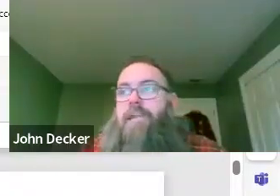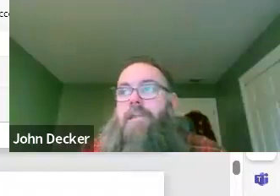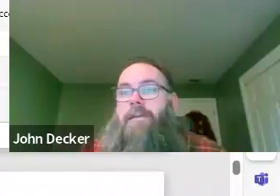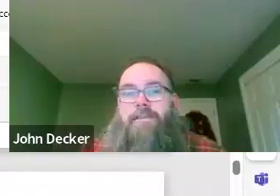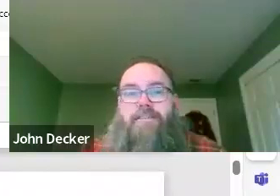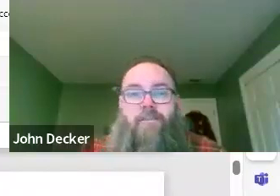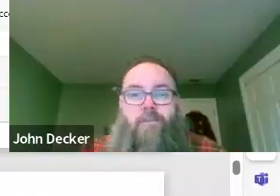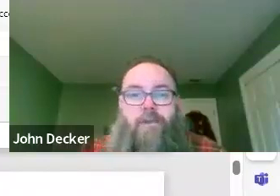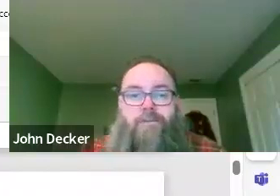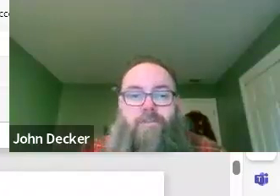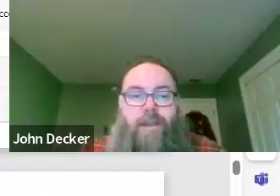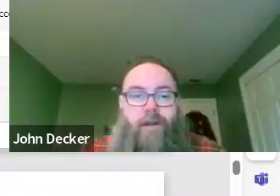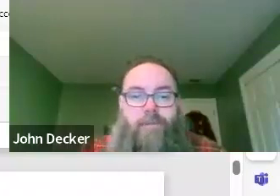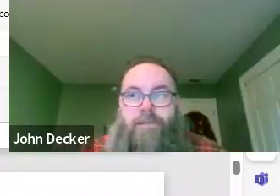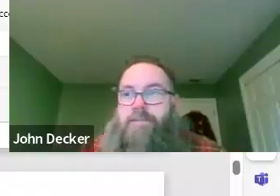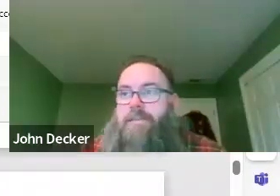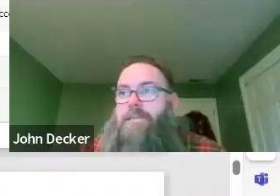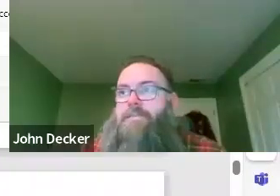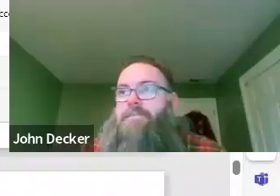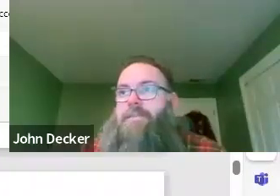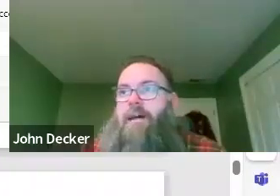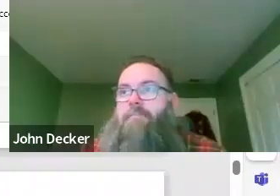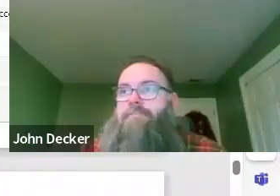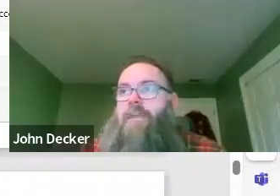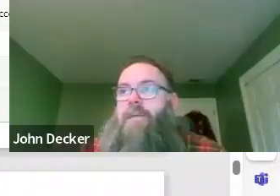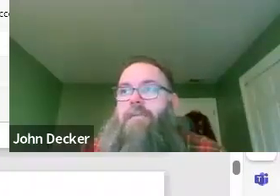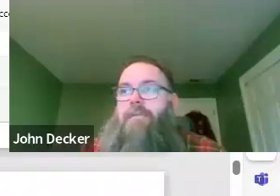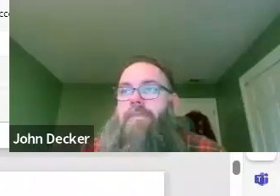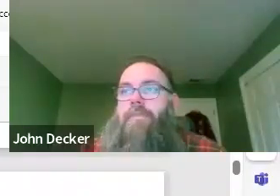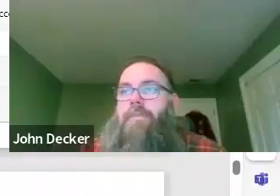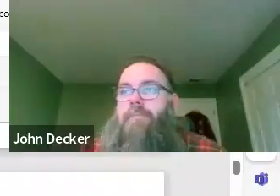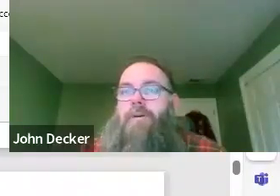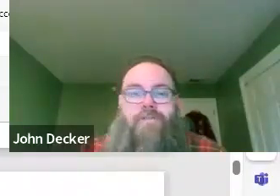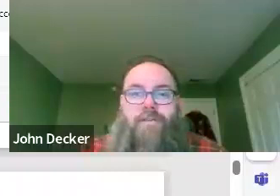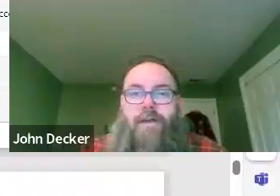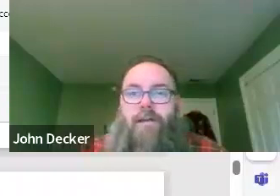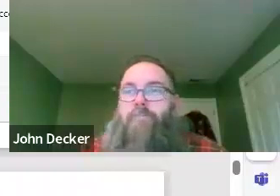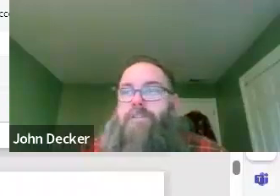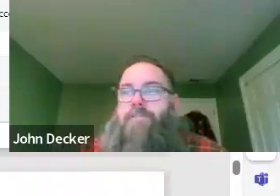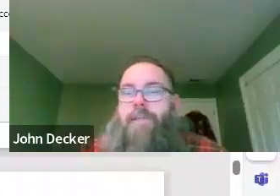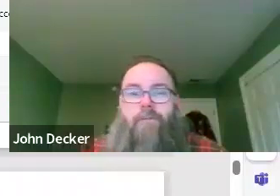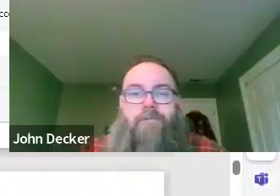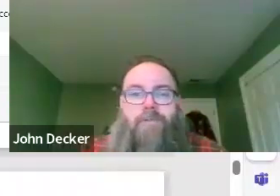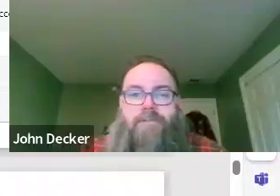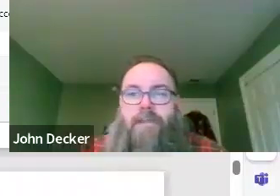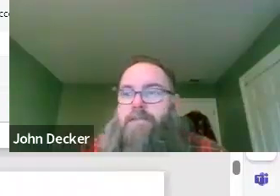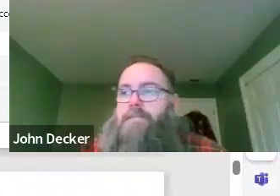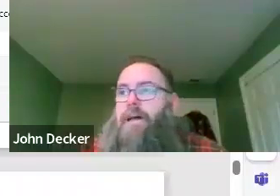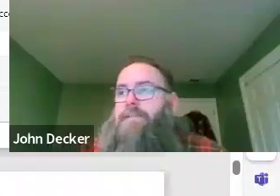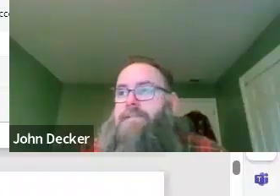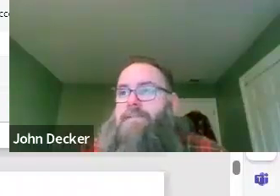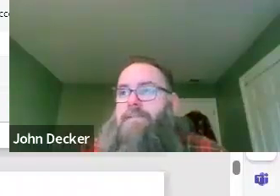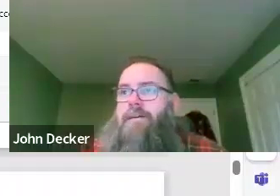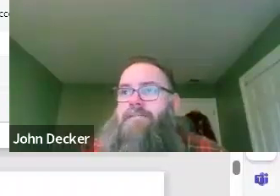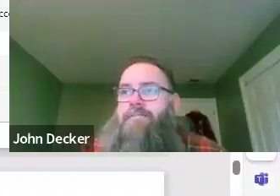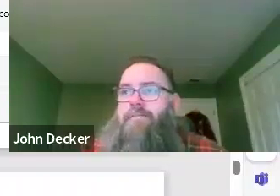our website. It's still what we use right now because it is the most comprehensive thing. One of the things that does